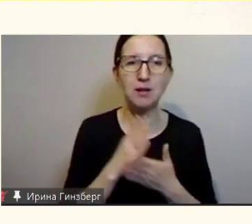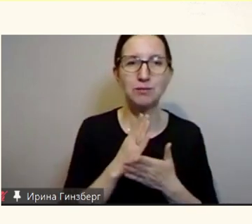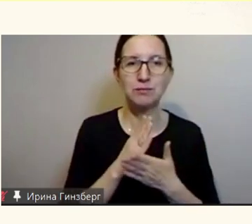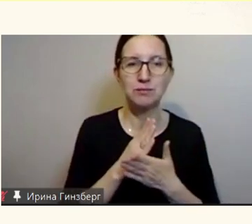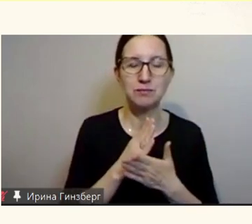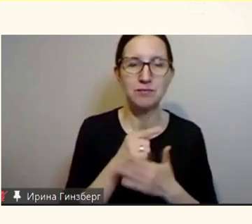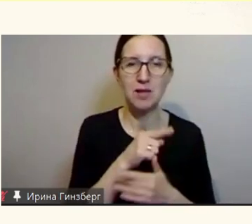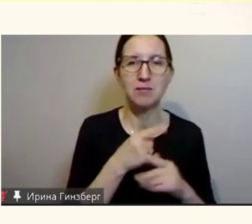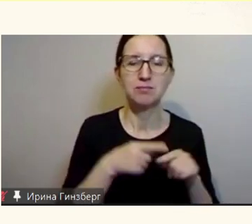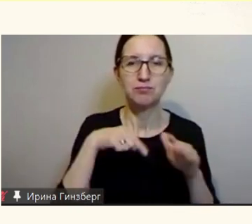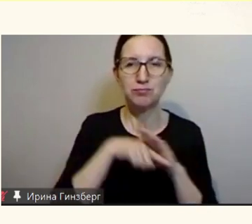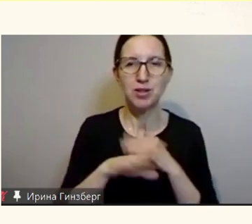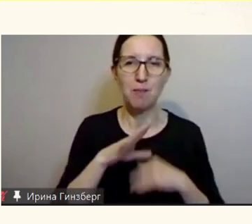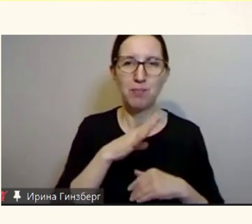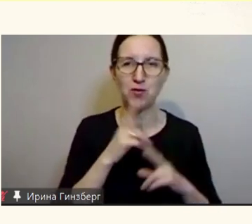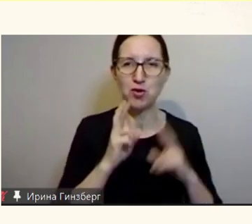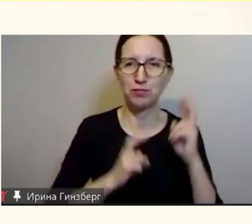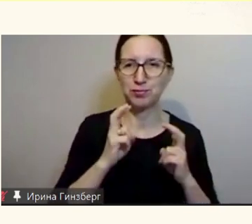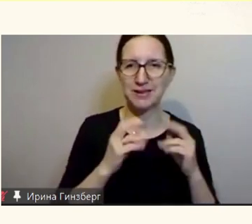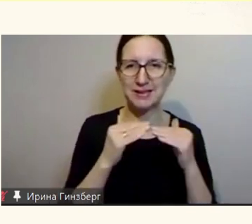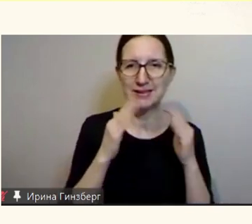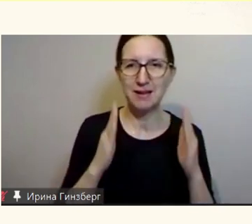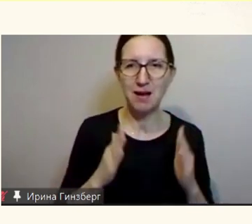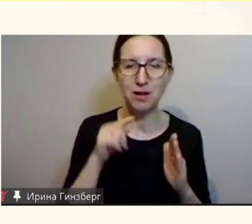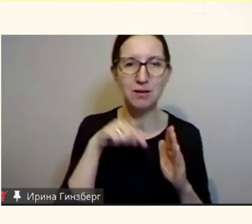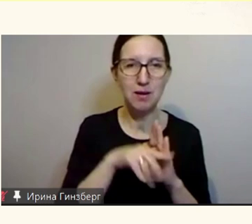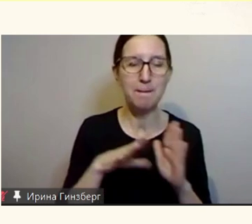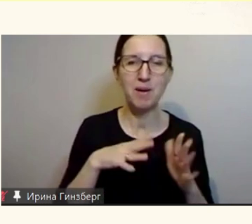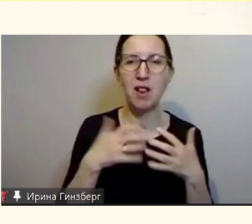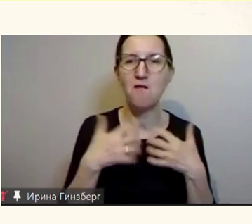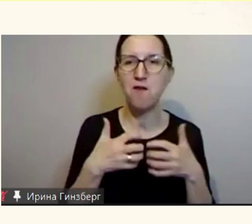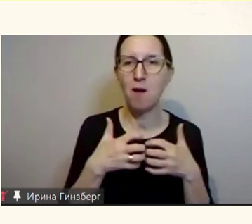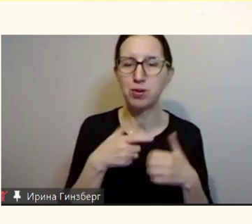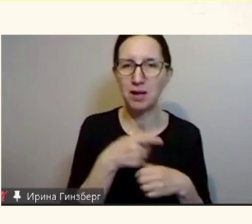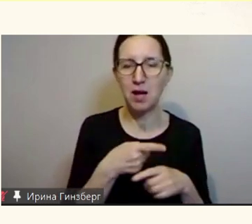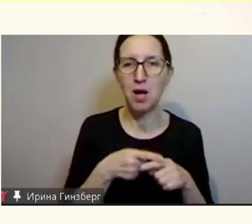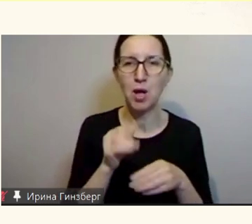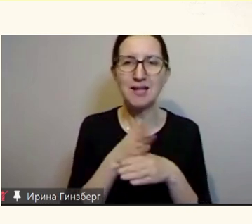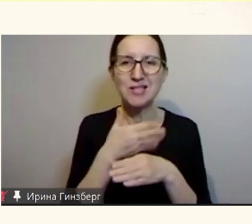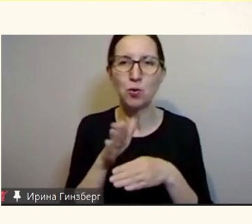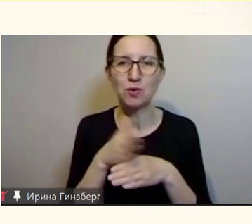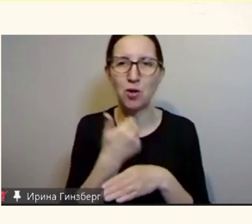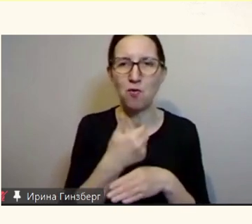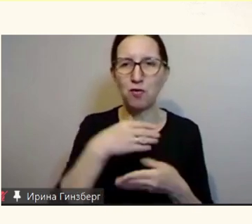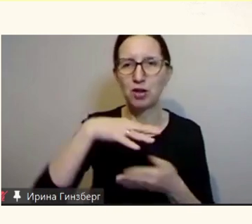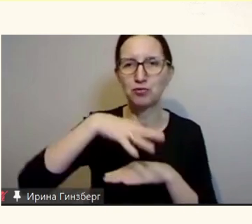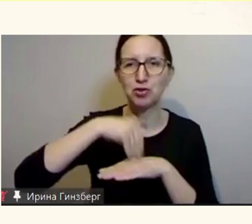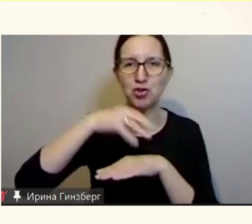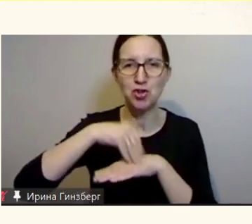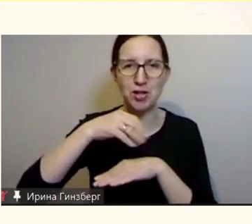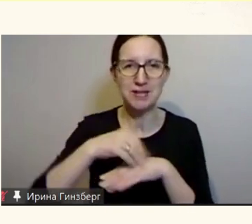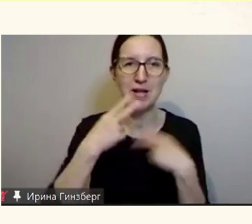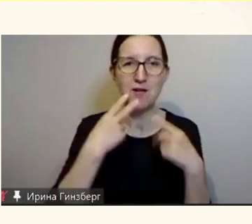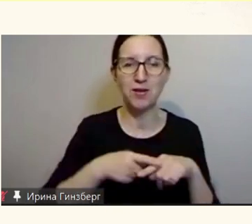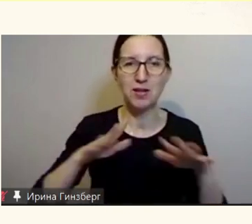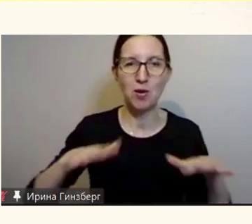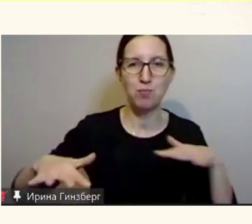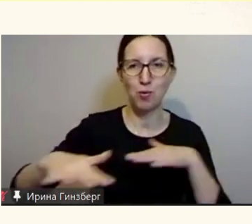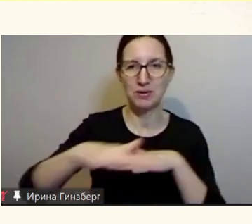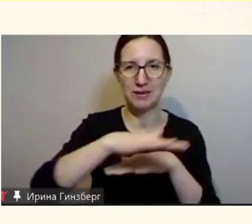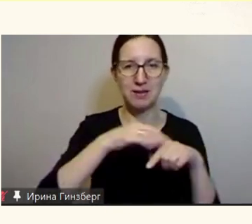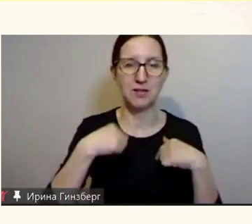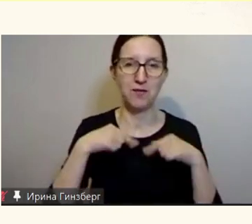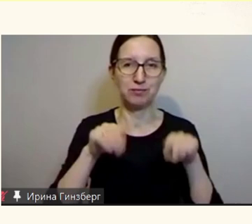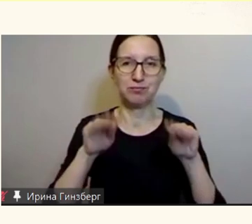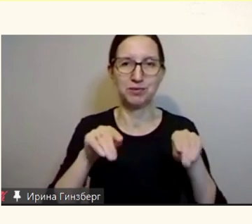outside of the space that we used. In this facility, they have a